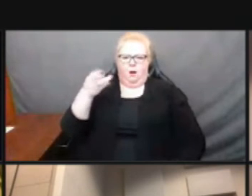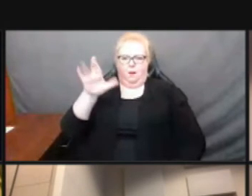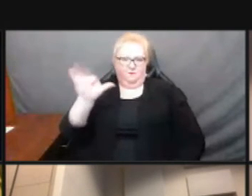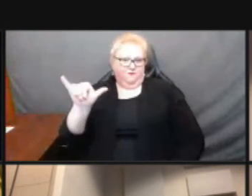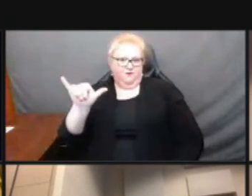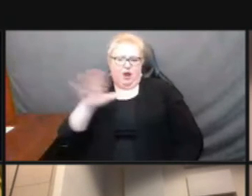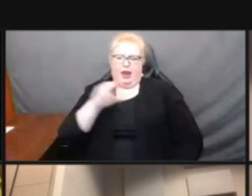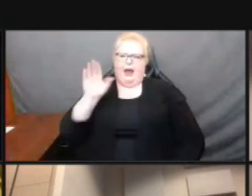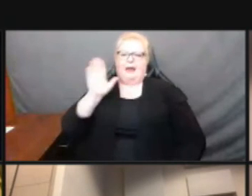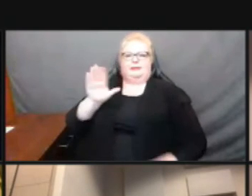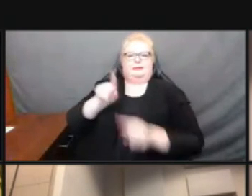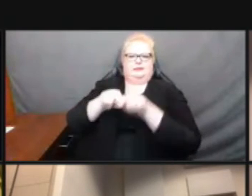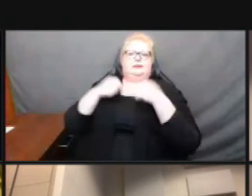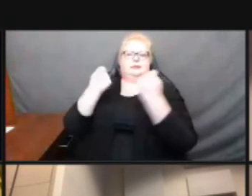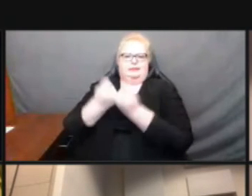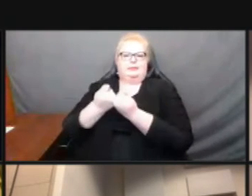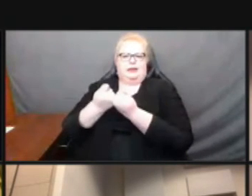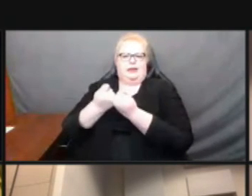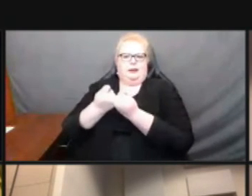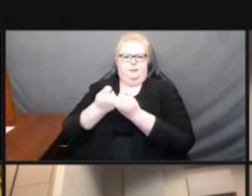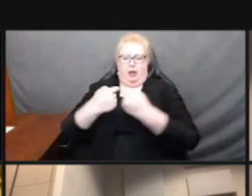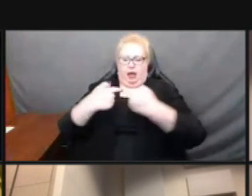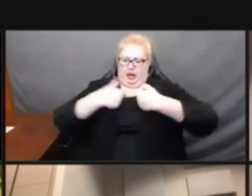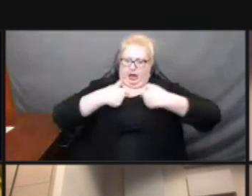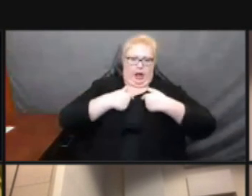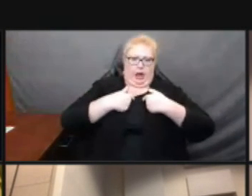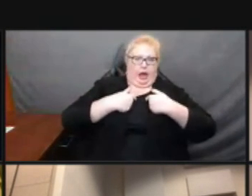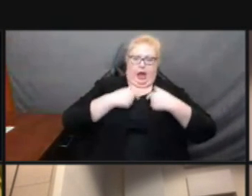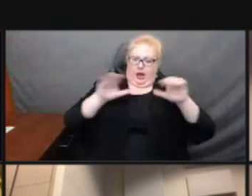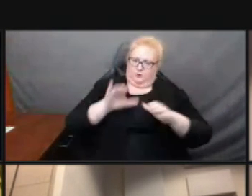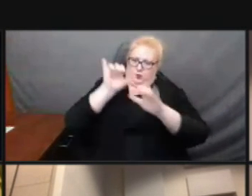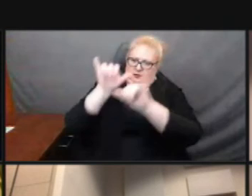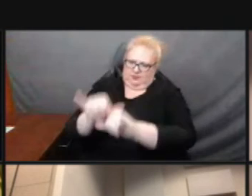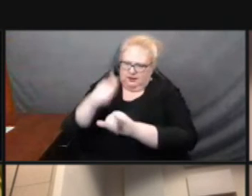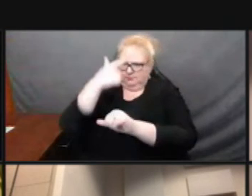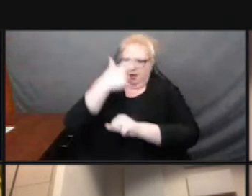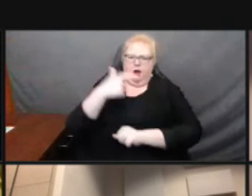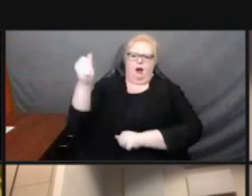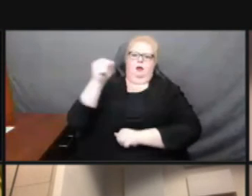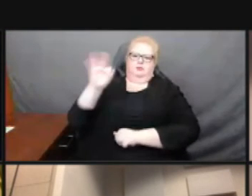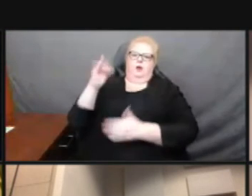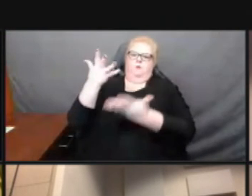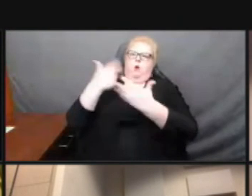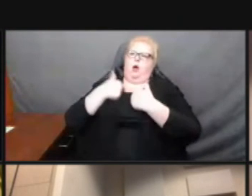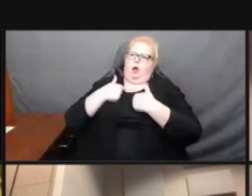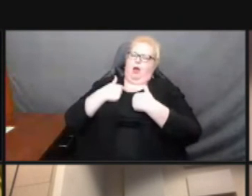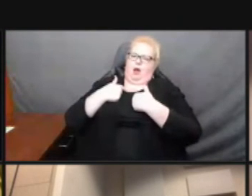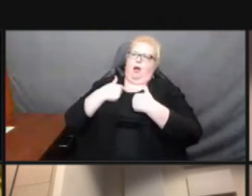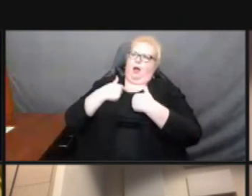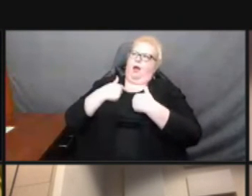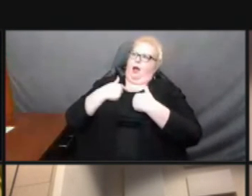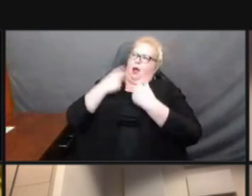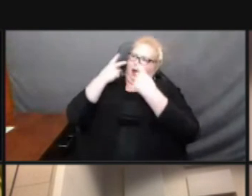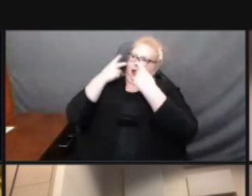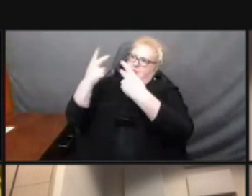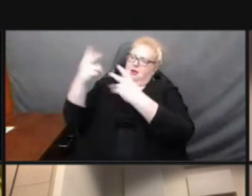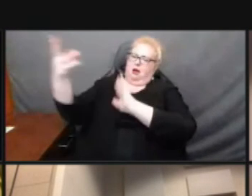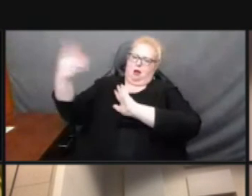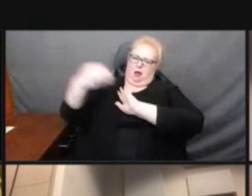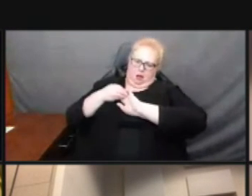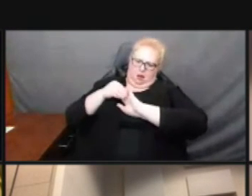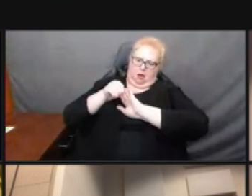team. He was reflecting. And then you said, well, you got a lot of different reflections. I also supervised